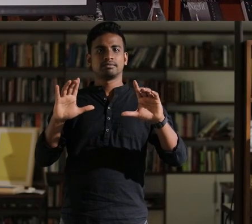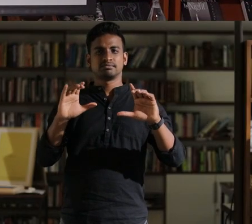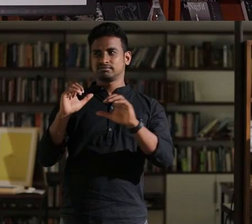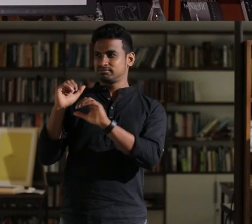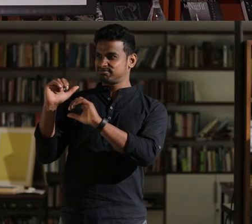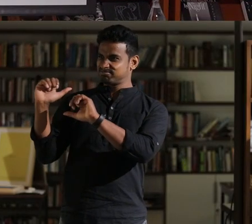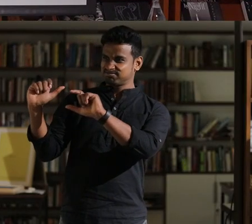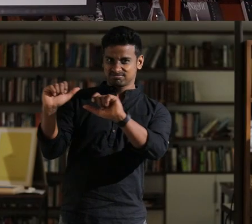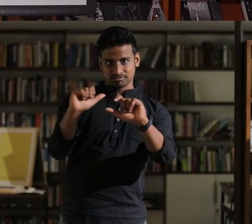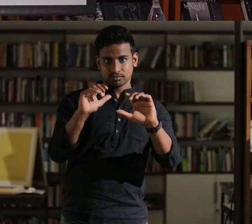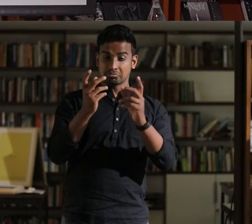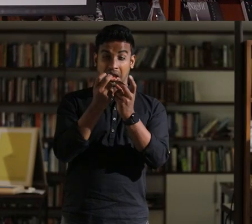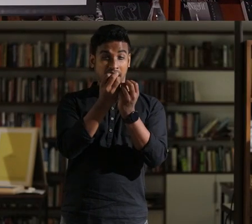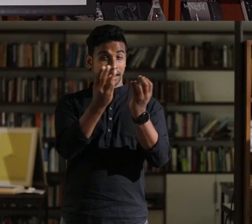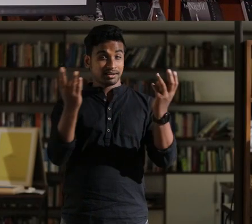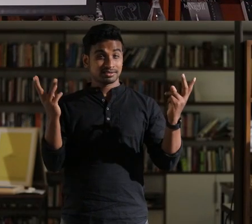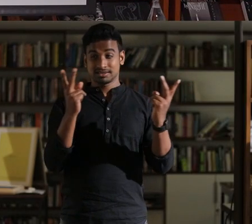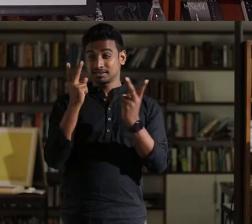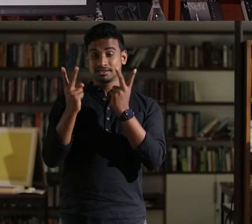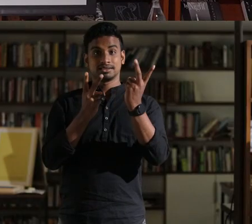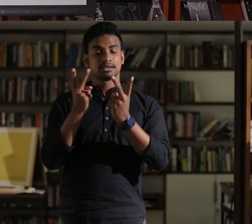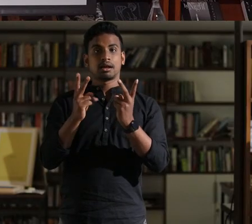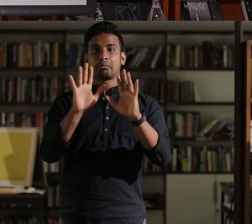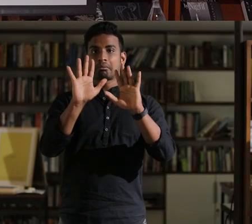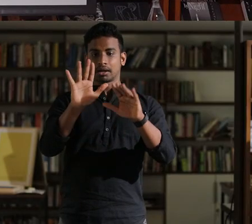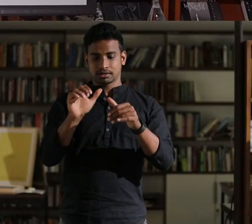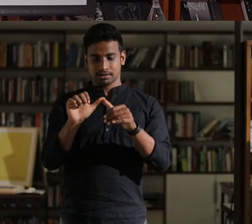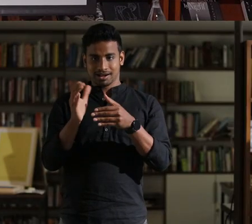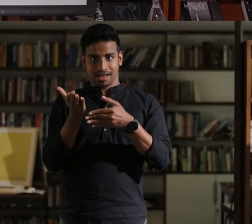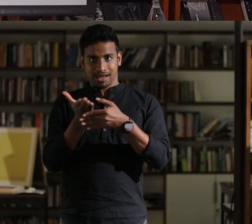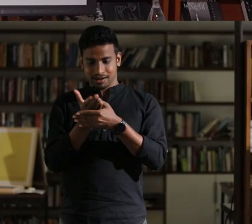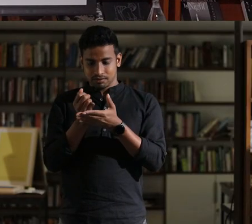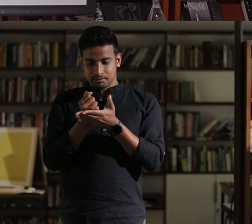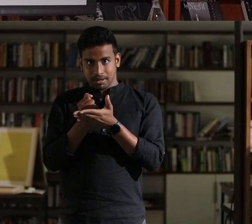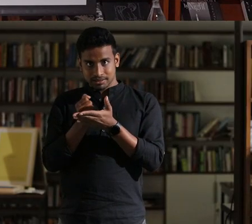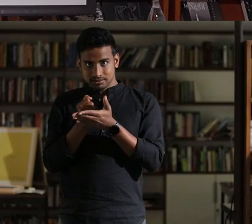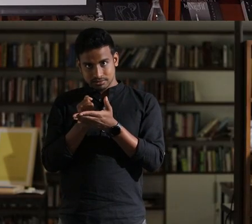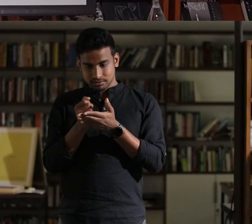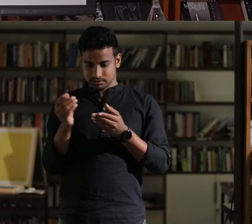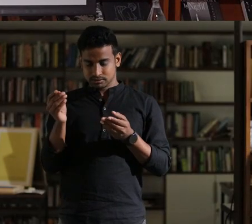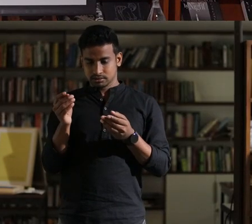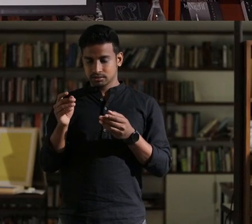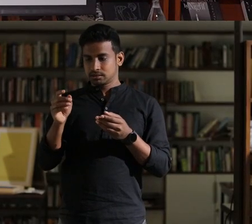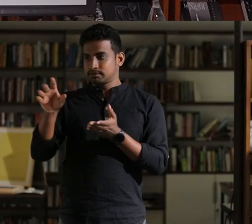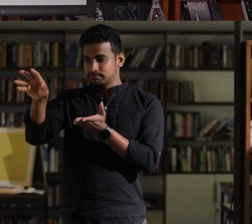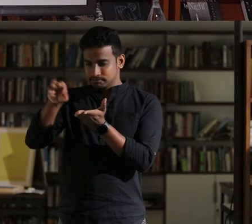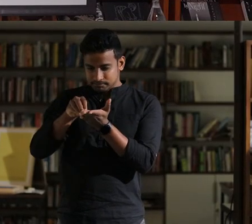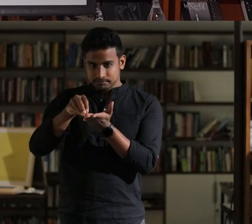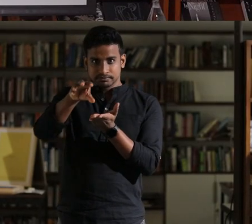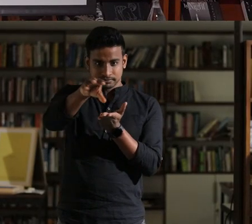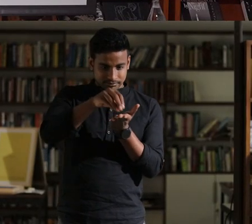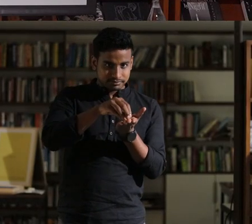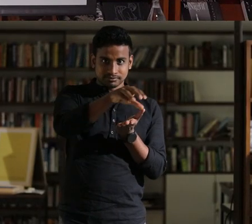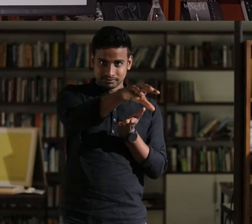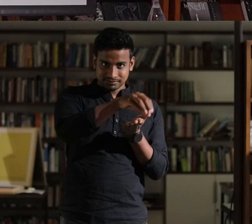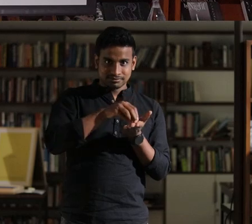how does archival practice highlight,